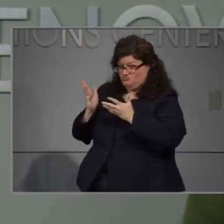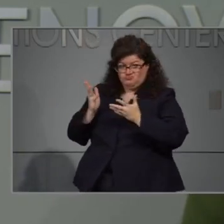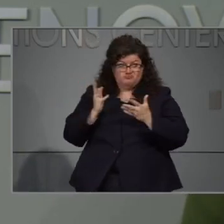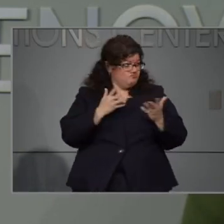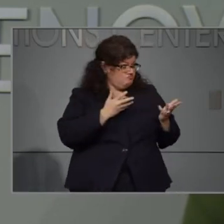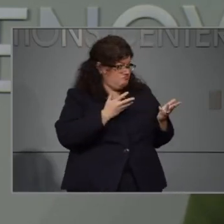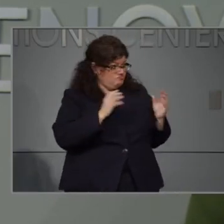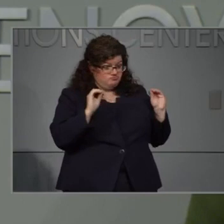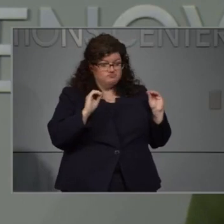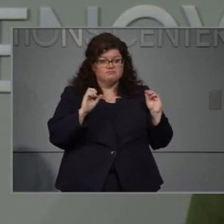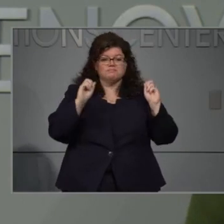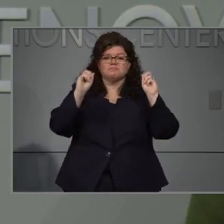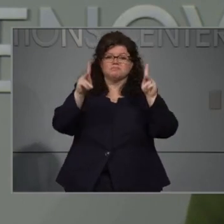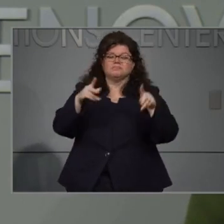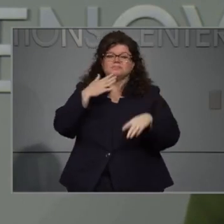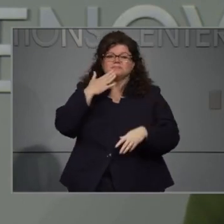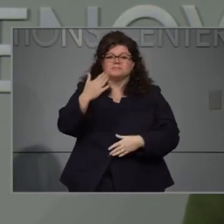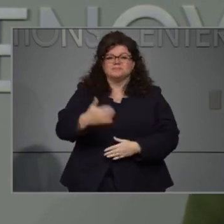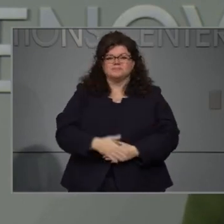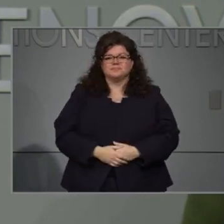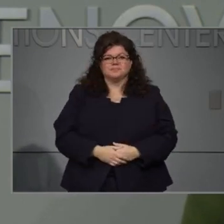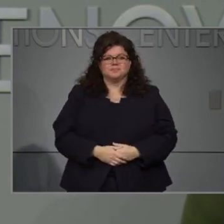it. Thank you.